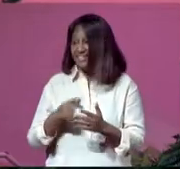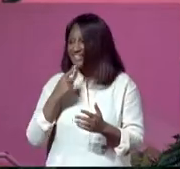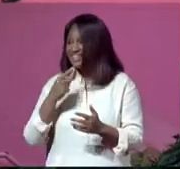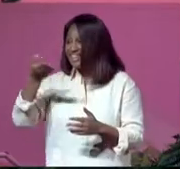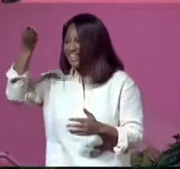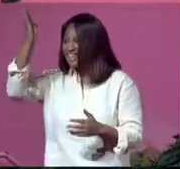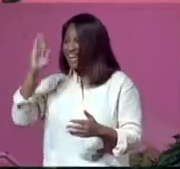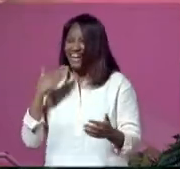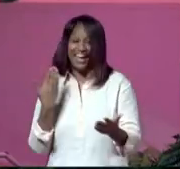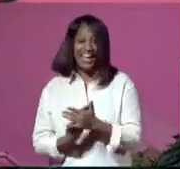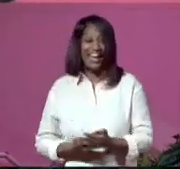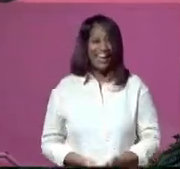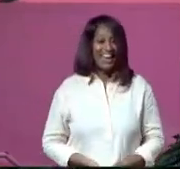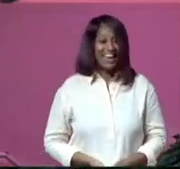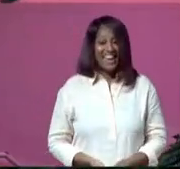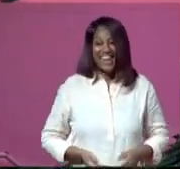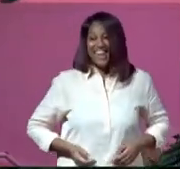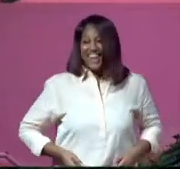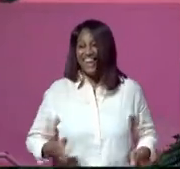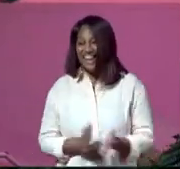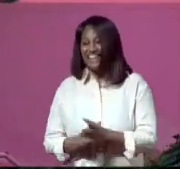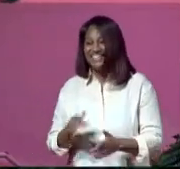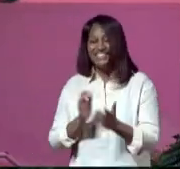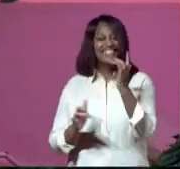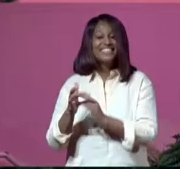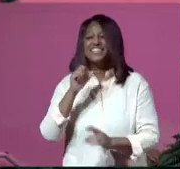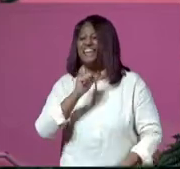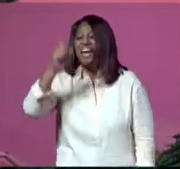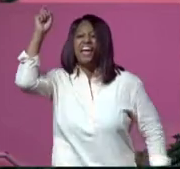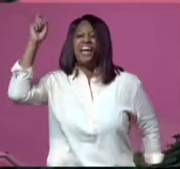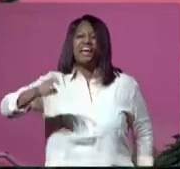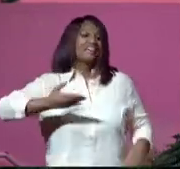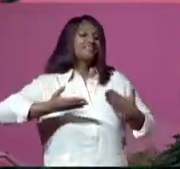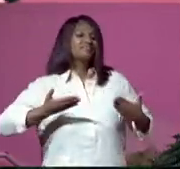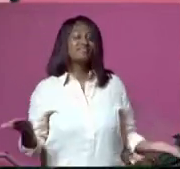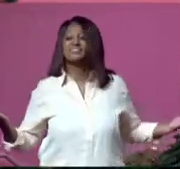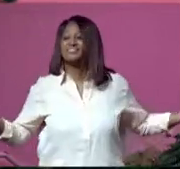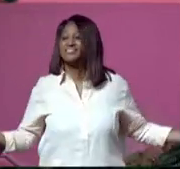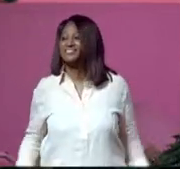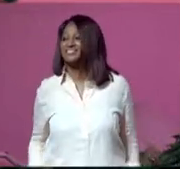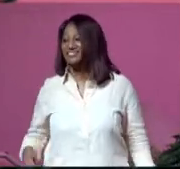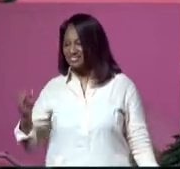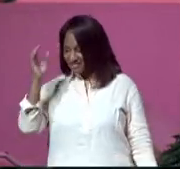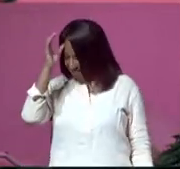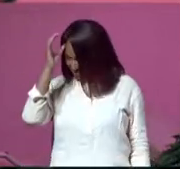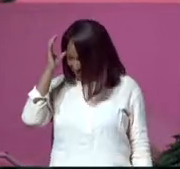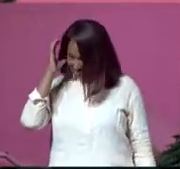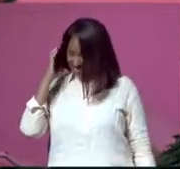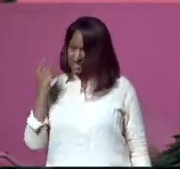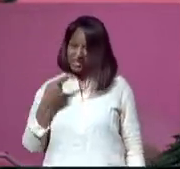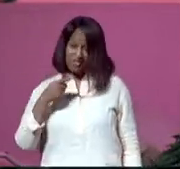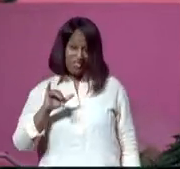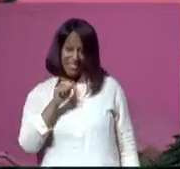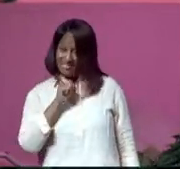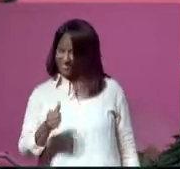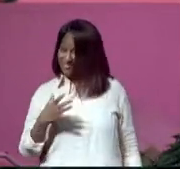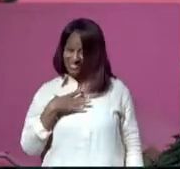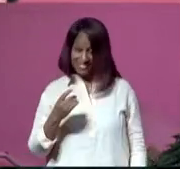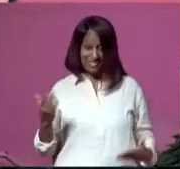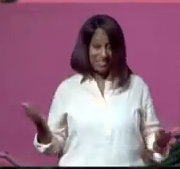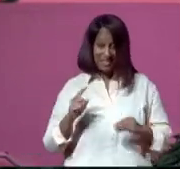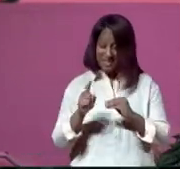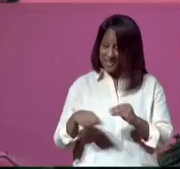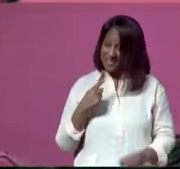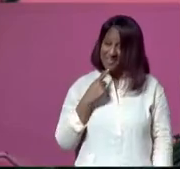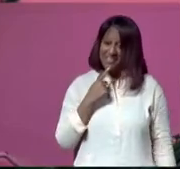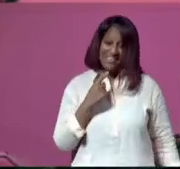I love it in here. He doesn't need you. Can I take it further? Y'all really not gonna like this. All the